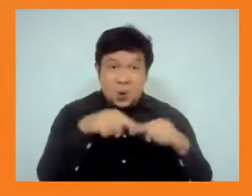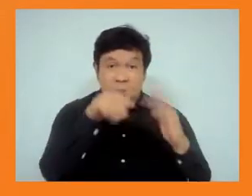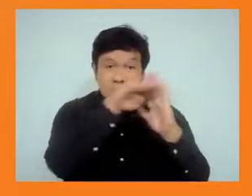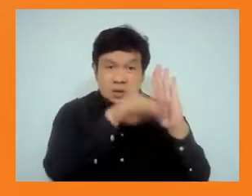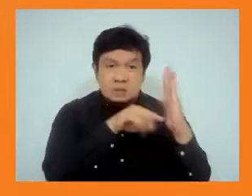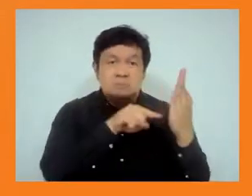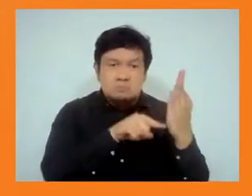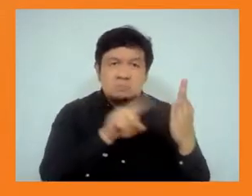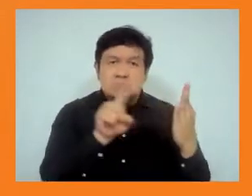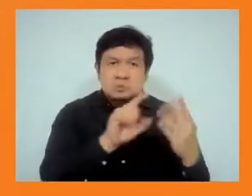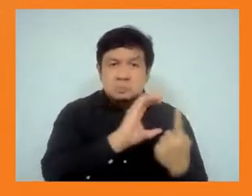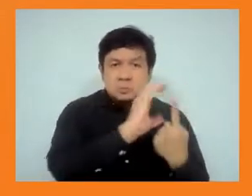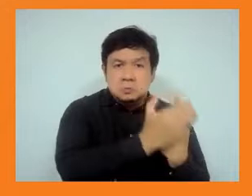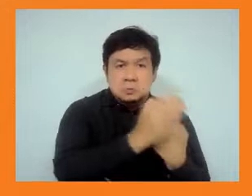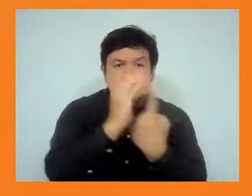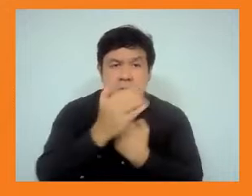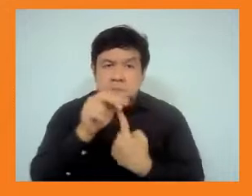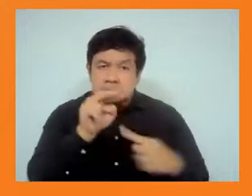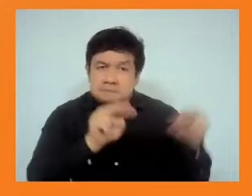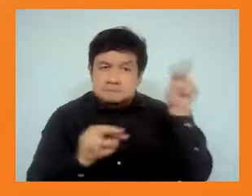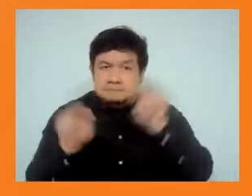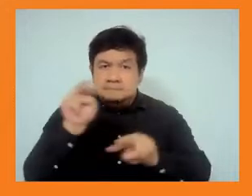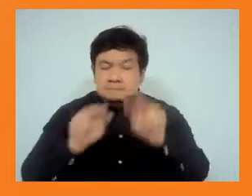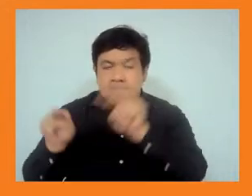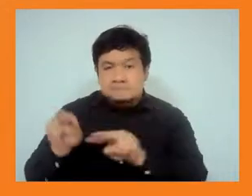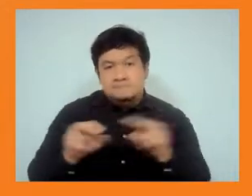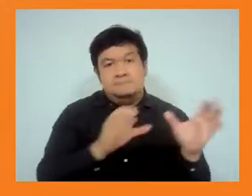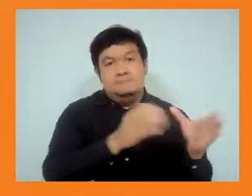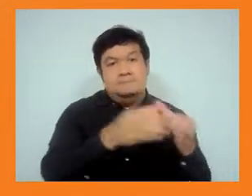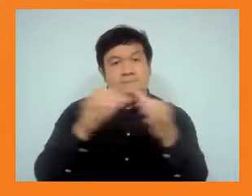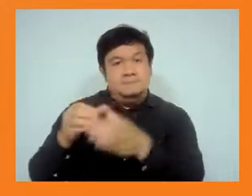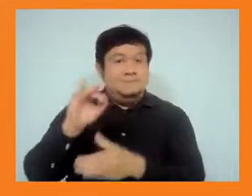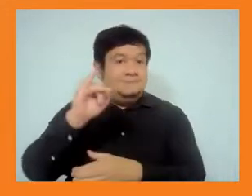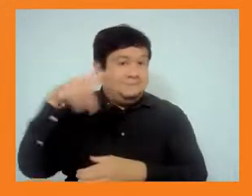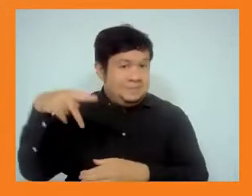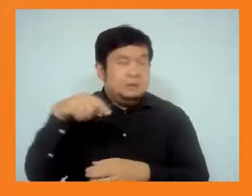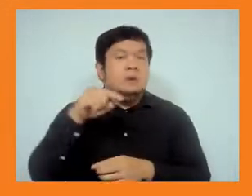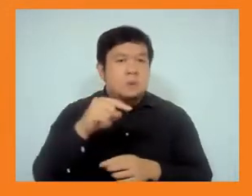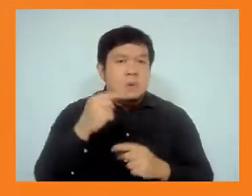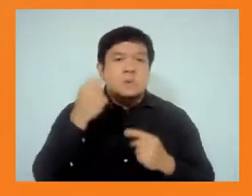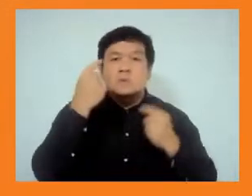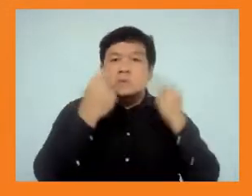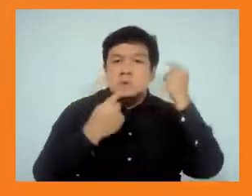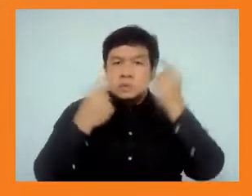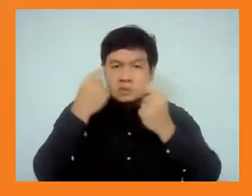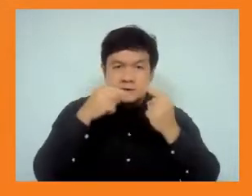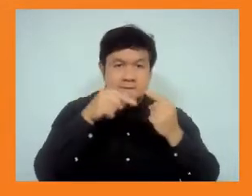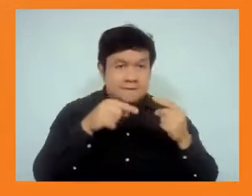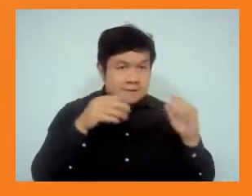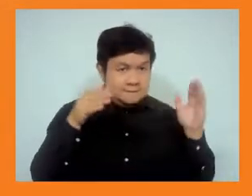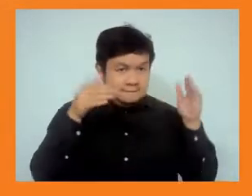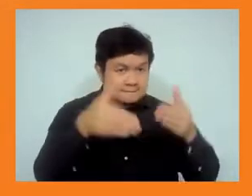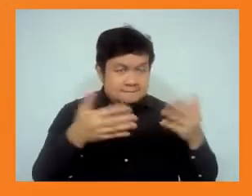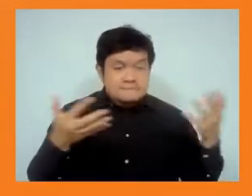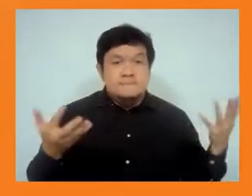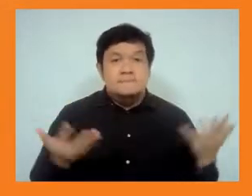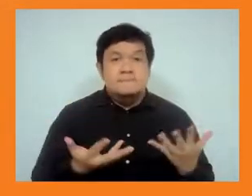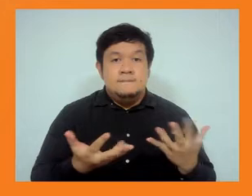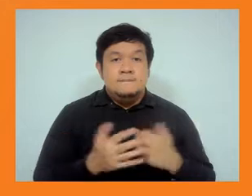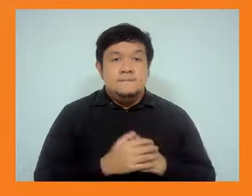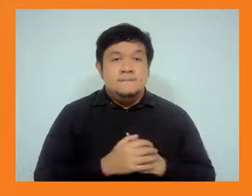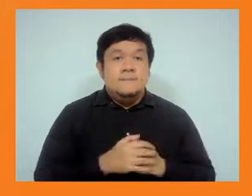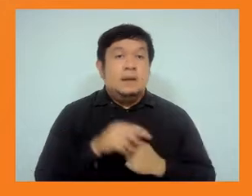I do have to thank the NGO Forum for this, because it was something that you push for, and I'm really glad that we are actually